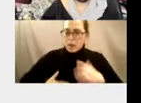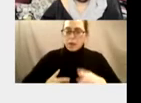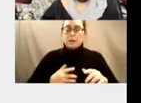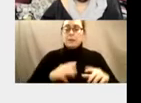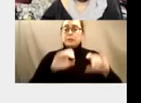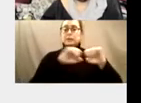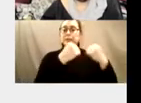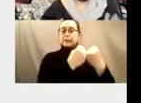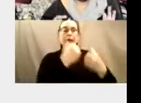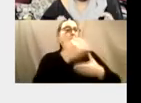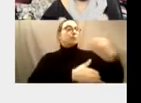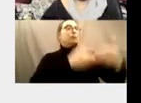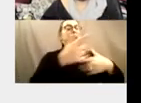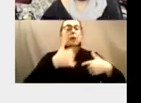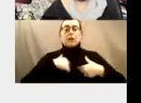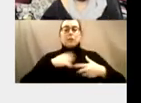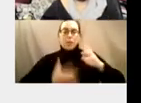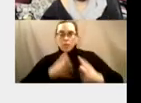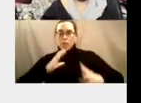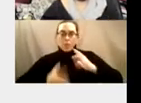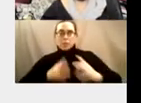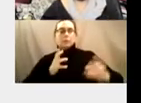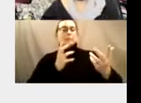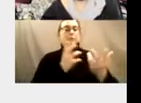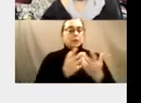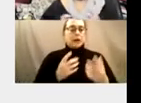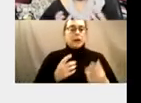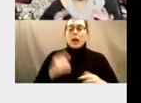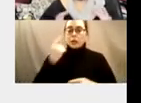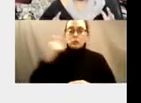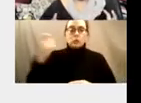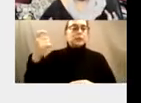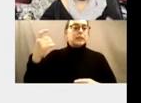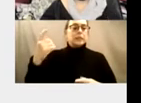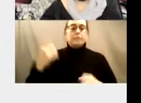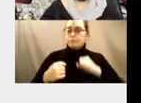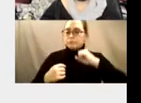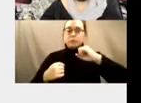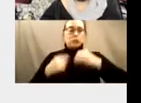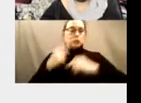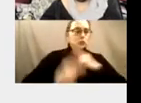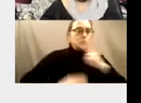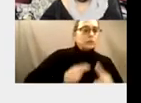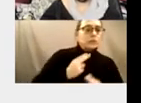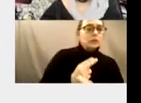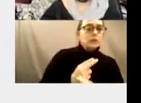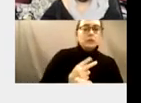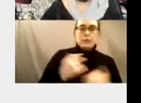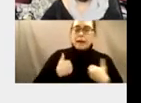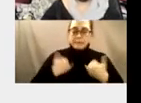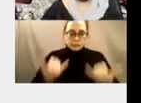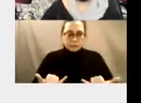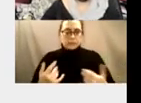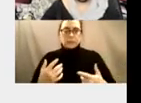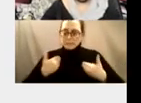else. I dream of existing in a universe where all of the complexities of how I be me when I am my